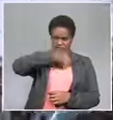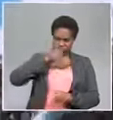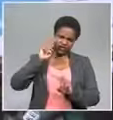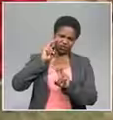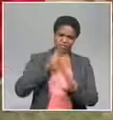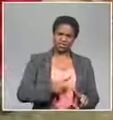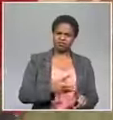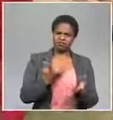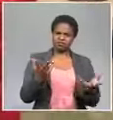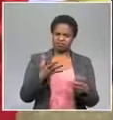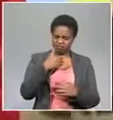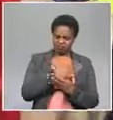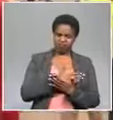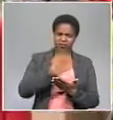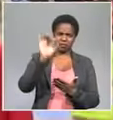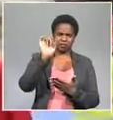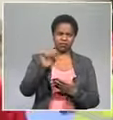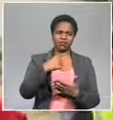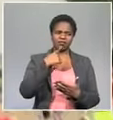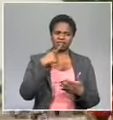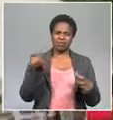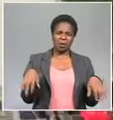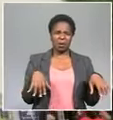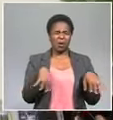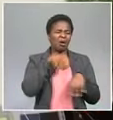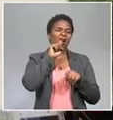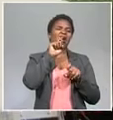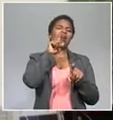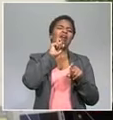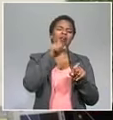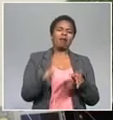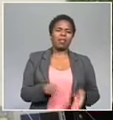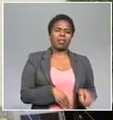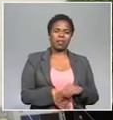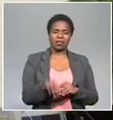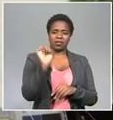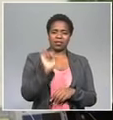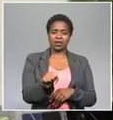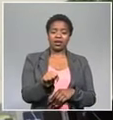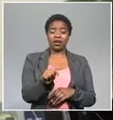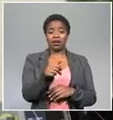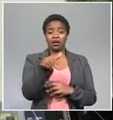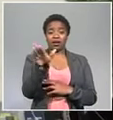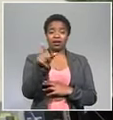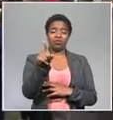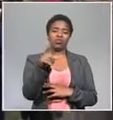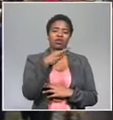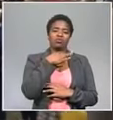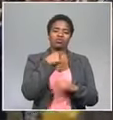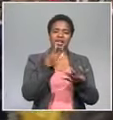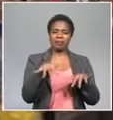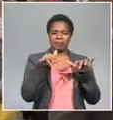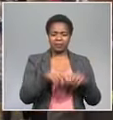giant inflatable blimp depicting Trump as a snarling baby wearing a diaper even flew outside the British